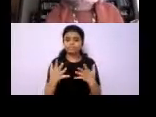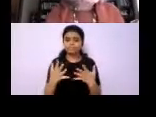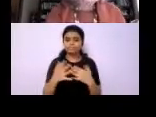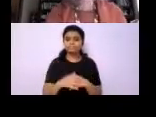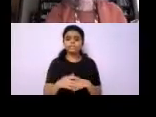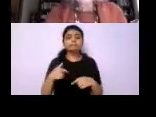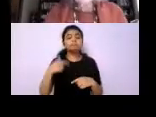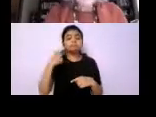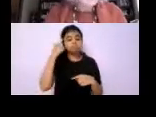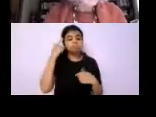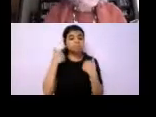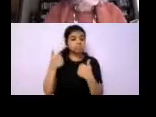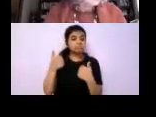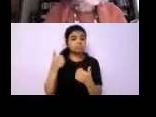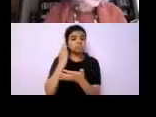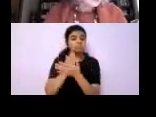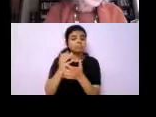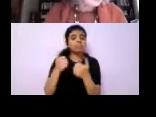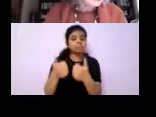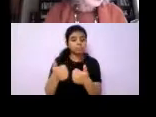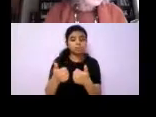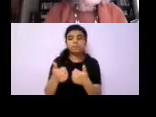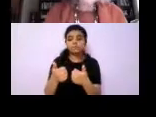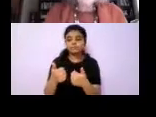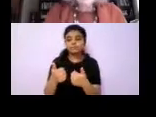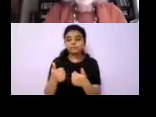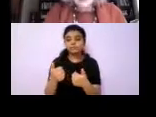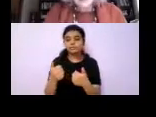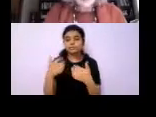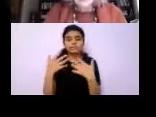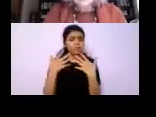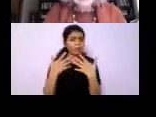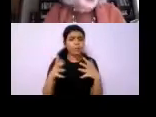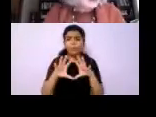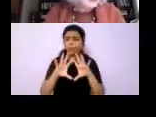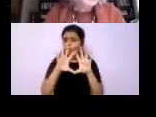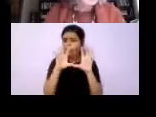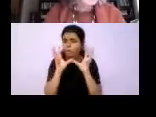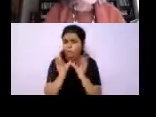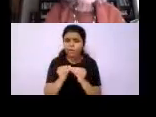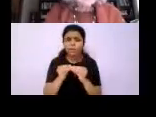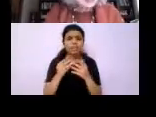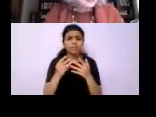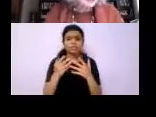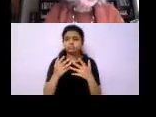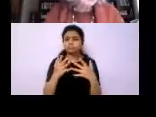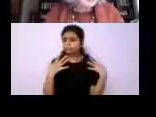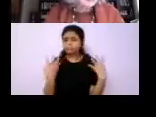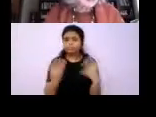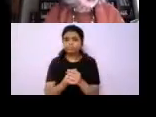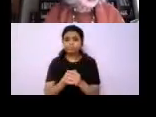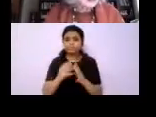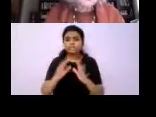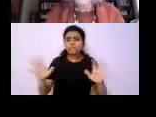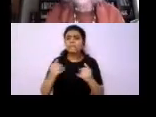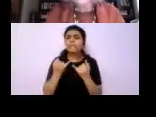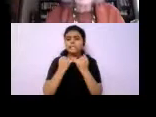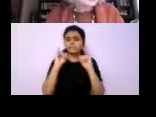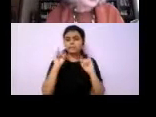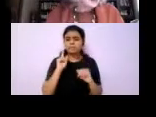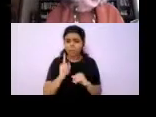believe there's still more to be said for altogether unmasking the fiction of independence